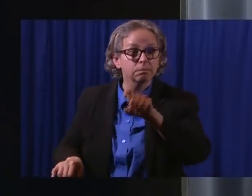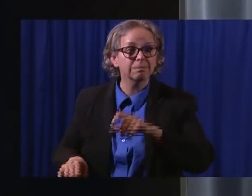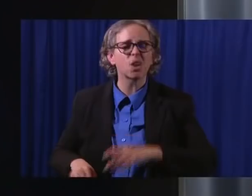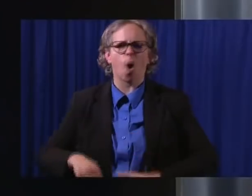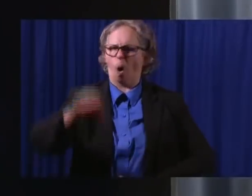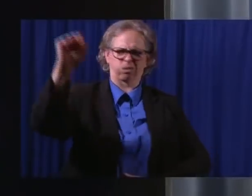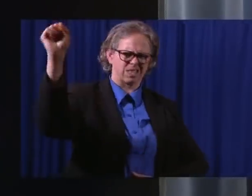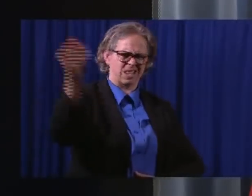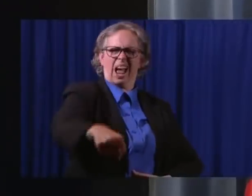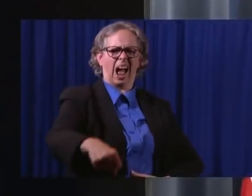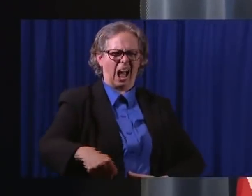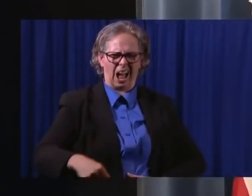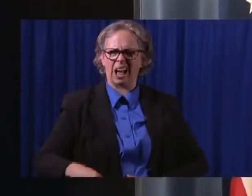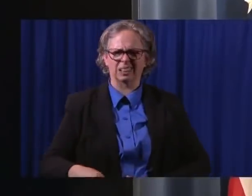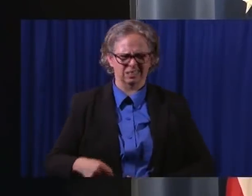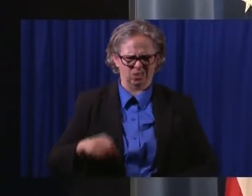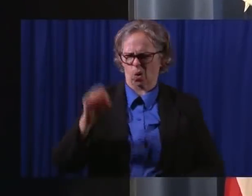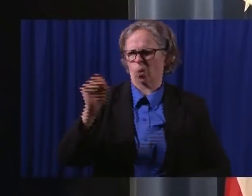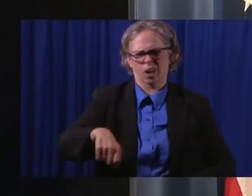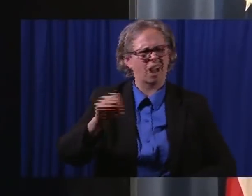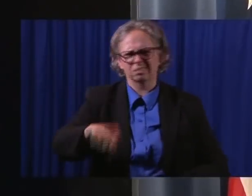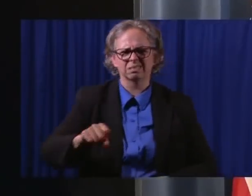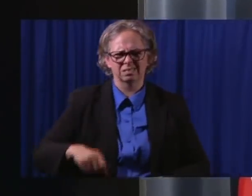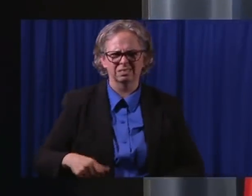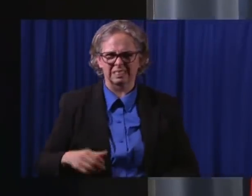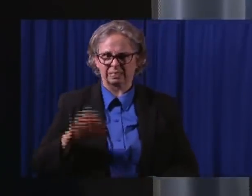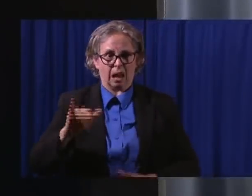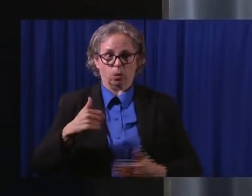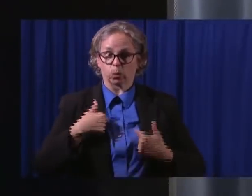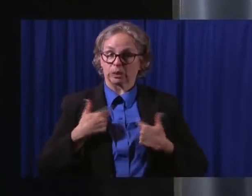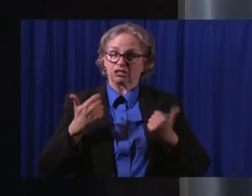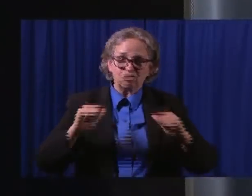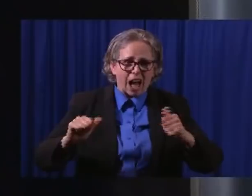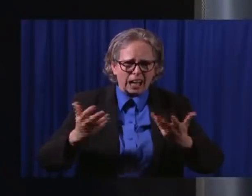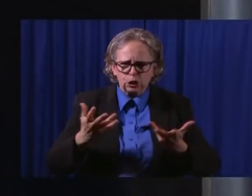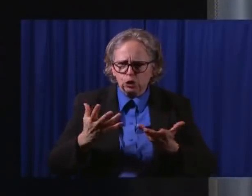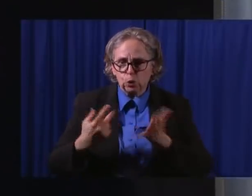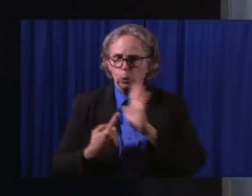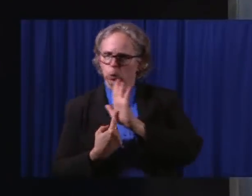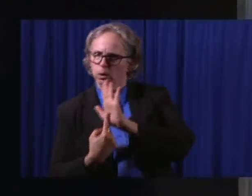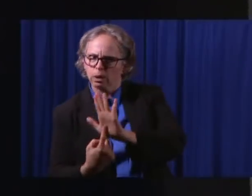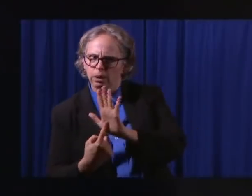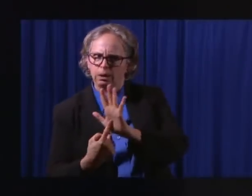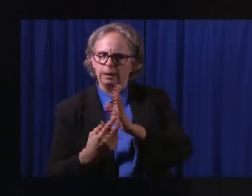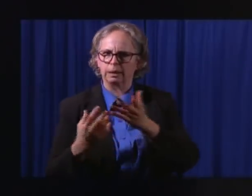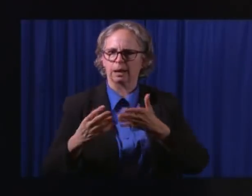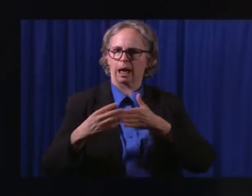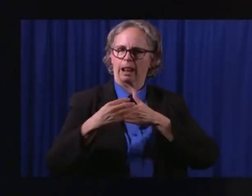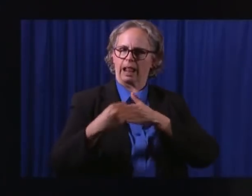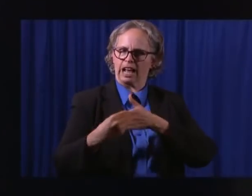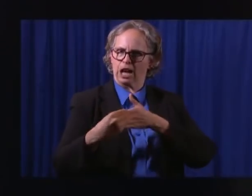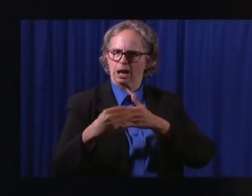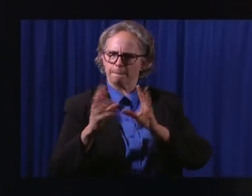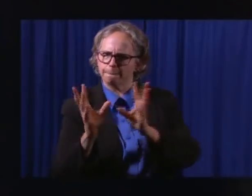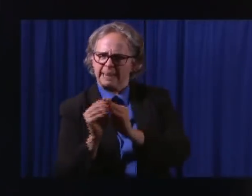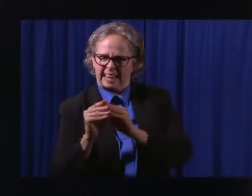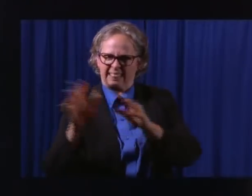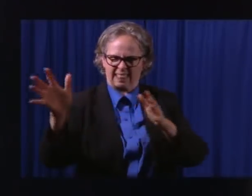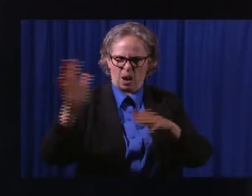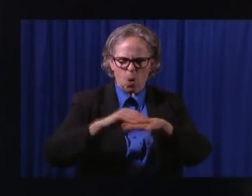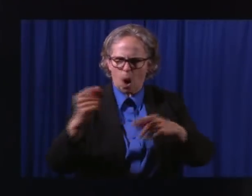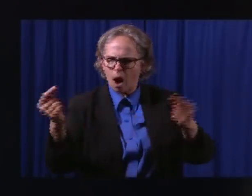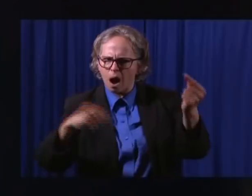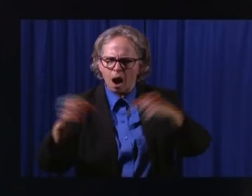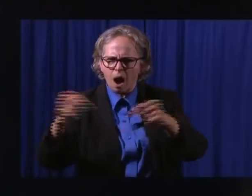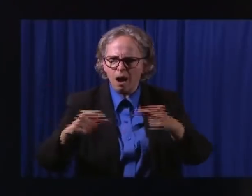Absolutely, and those are the things that we're trying to share within our leadership meetings as well. So as we learn things and we see things across the community with